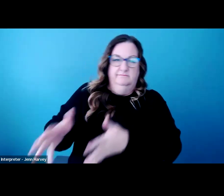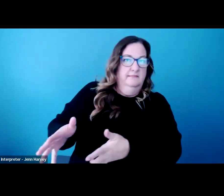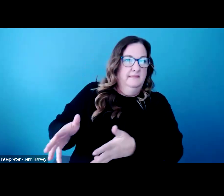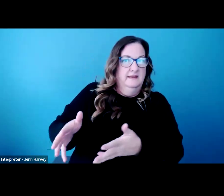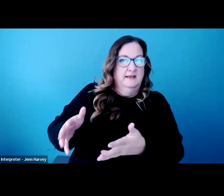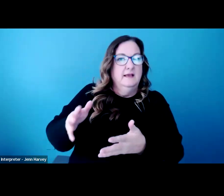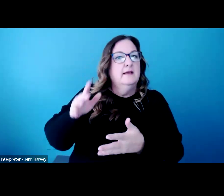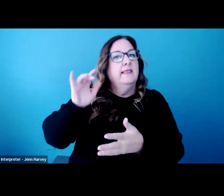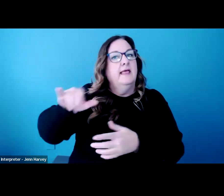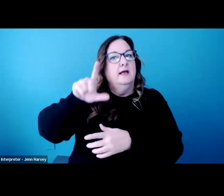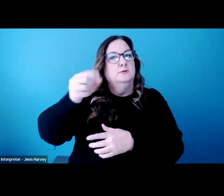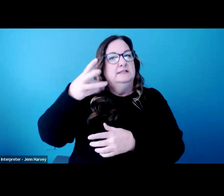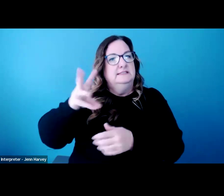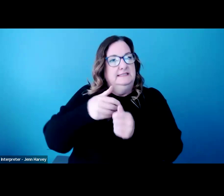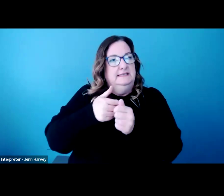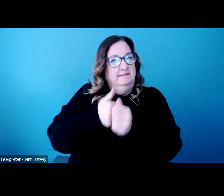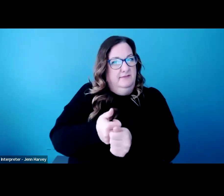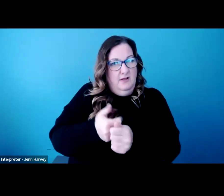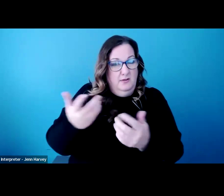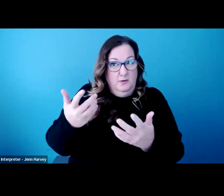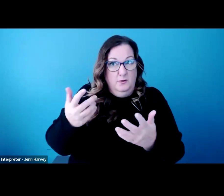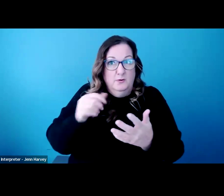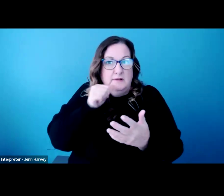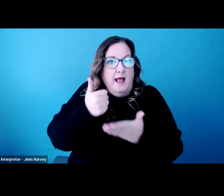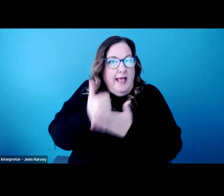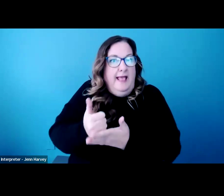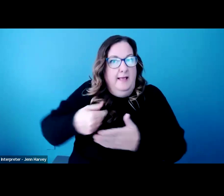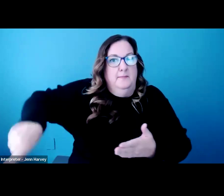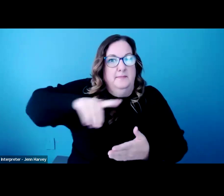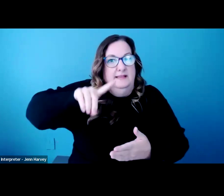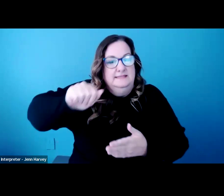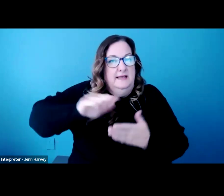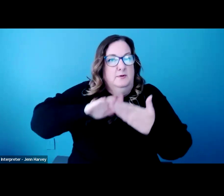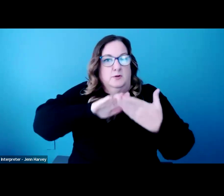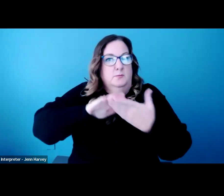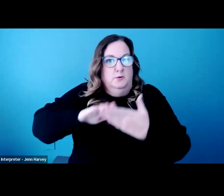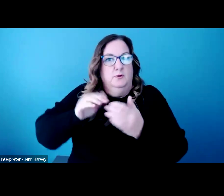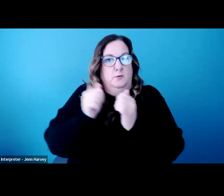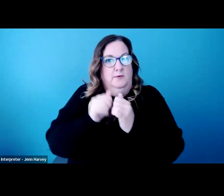anybody tracking the impact the opioid epidemic has had on the disabled community?